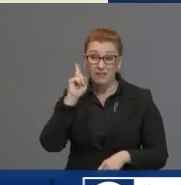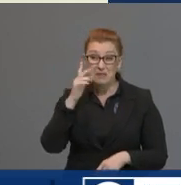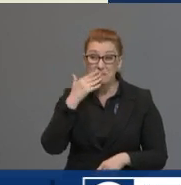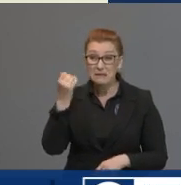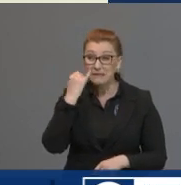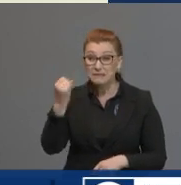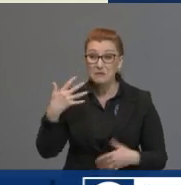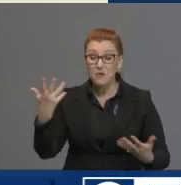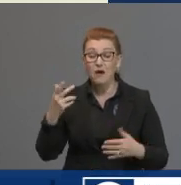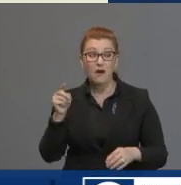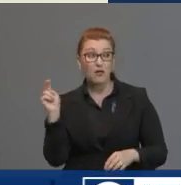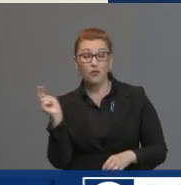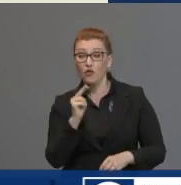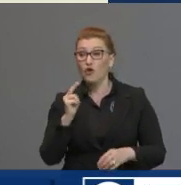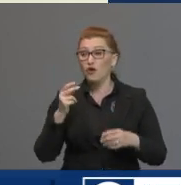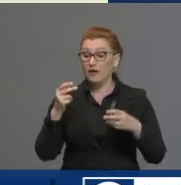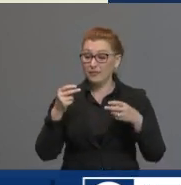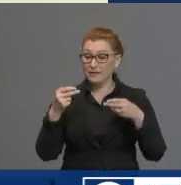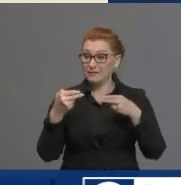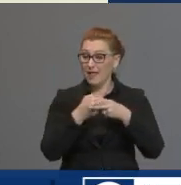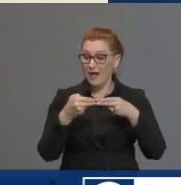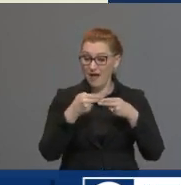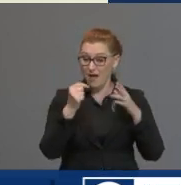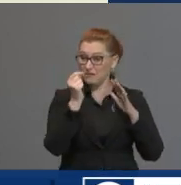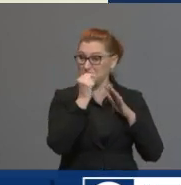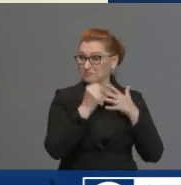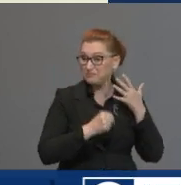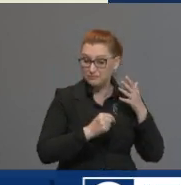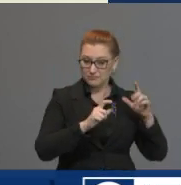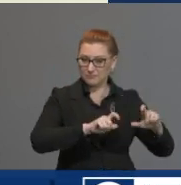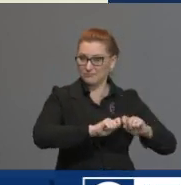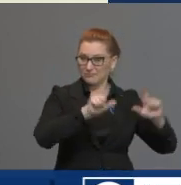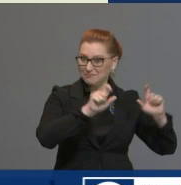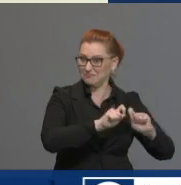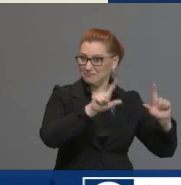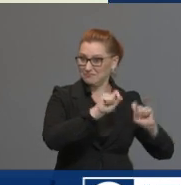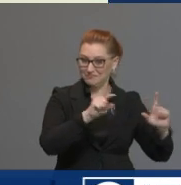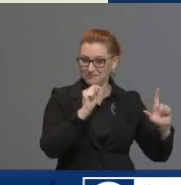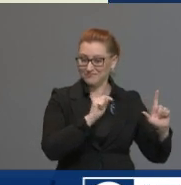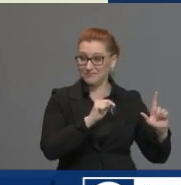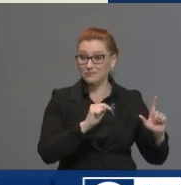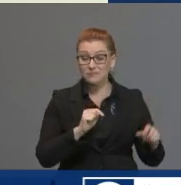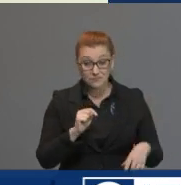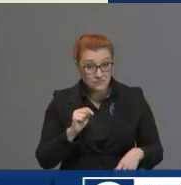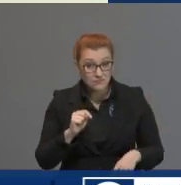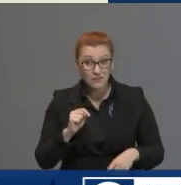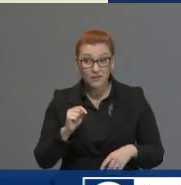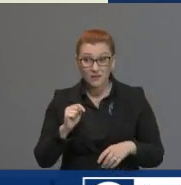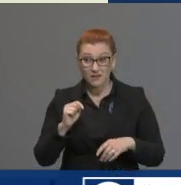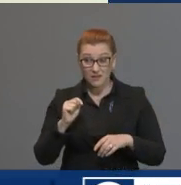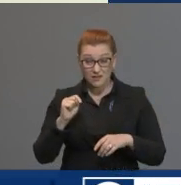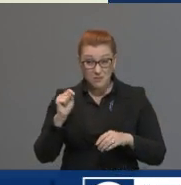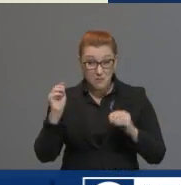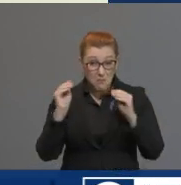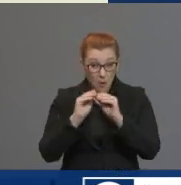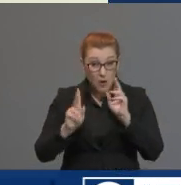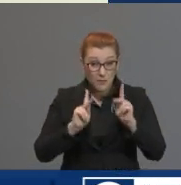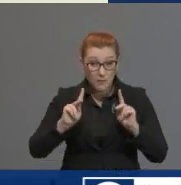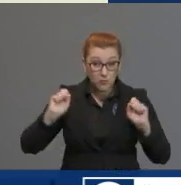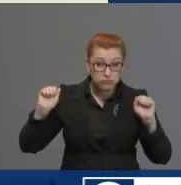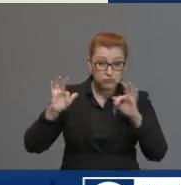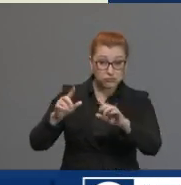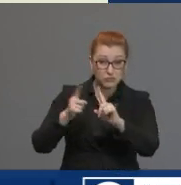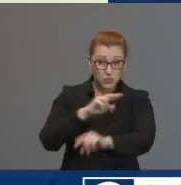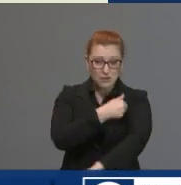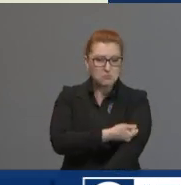you to the slide deck that we just went through. Our hospitalizations are steady,